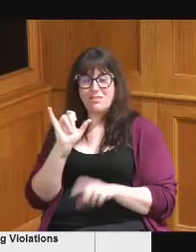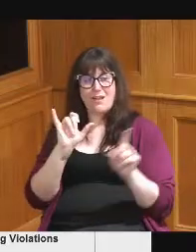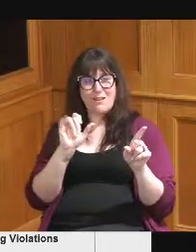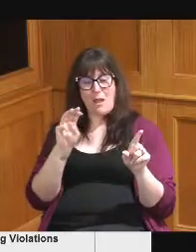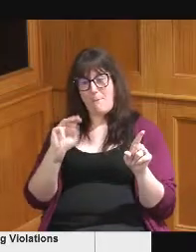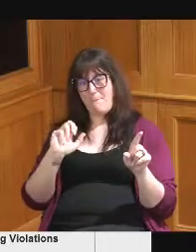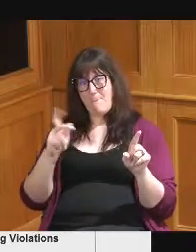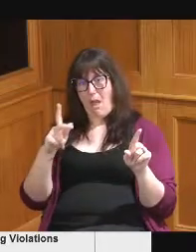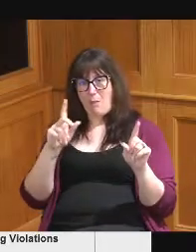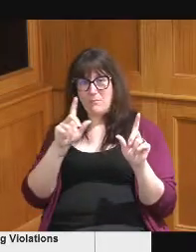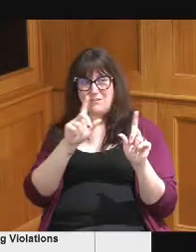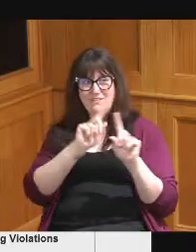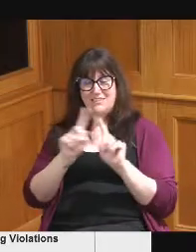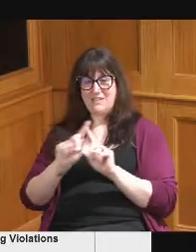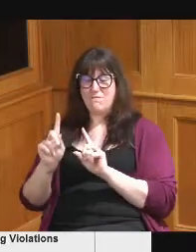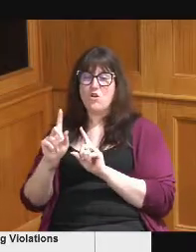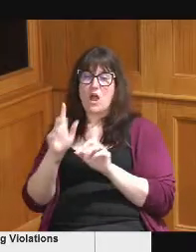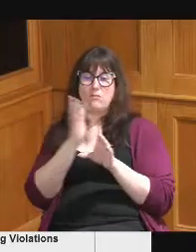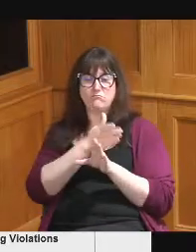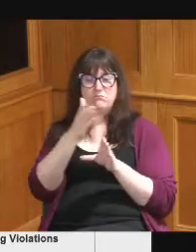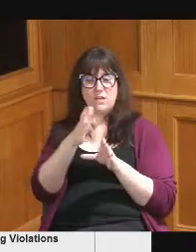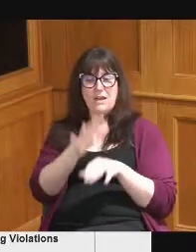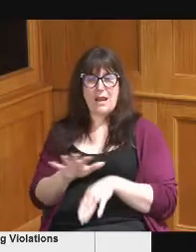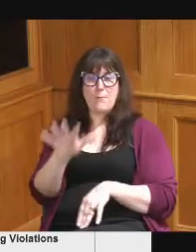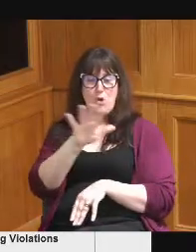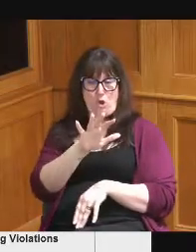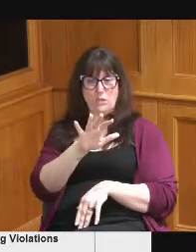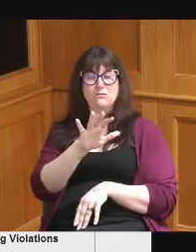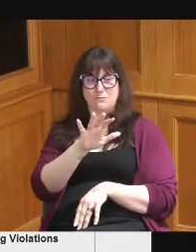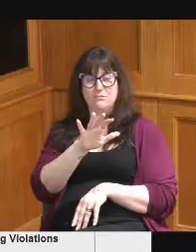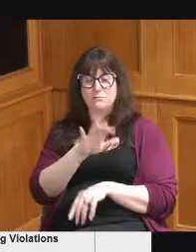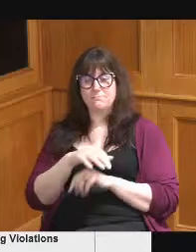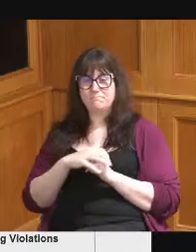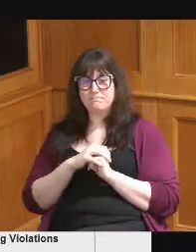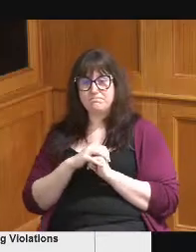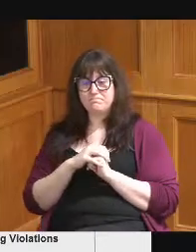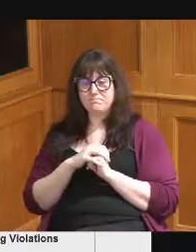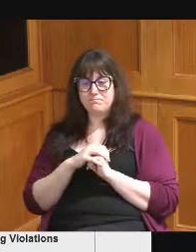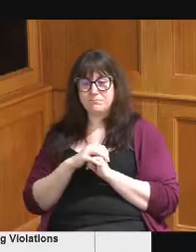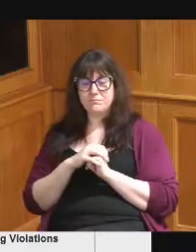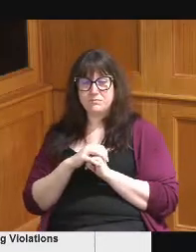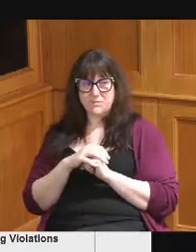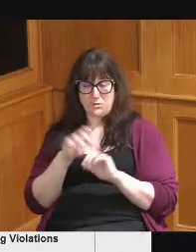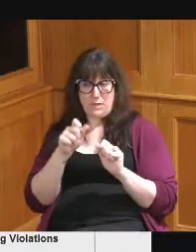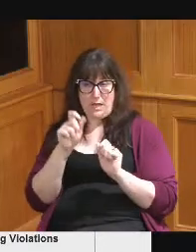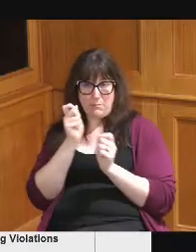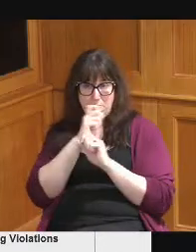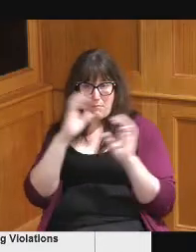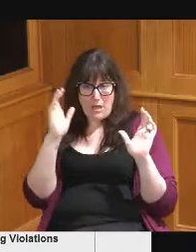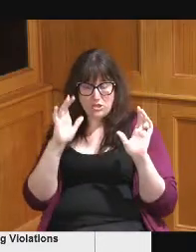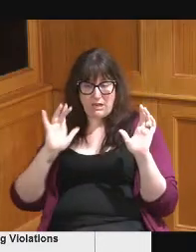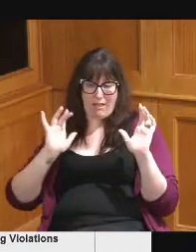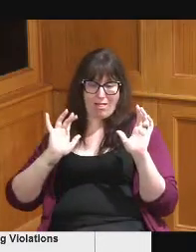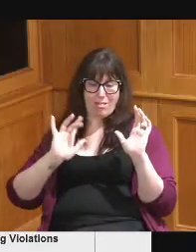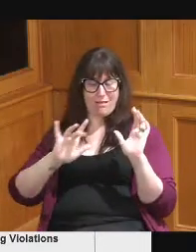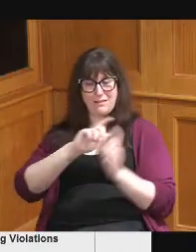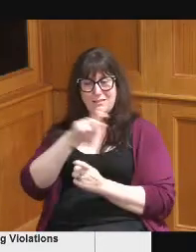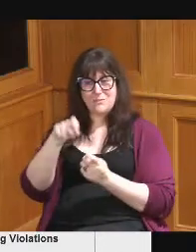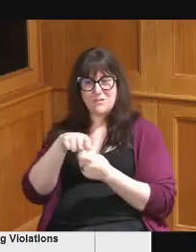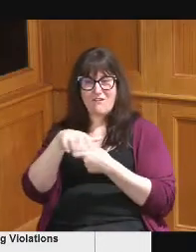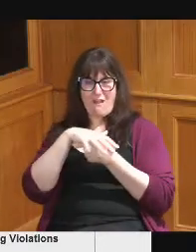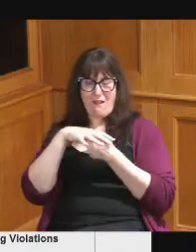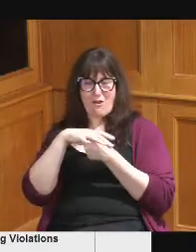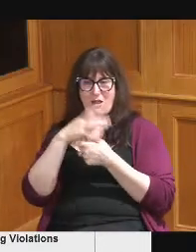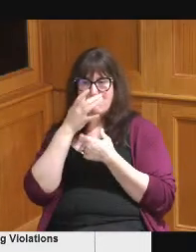of different neighborhoods in Hamilton County. You could imagine clicking on any particular area